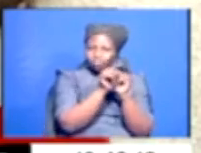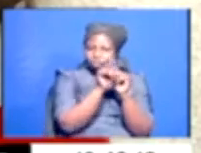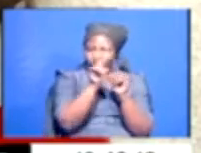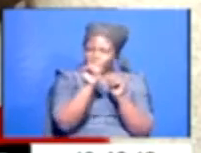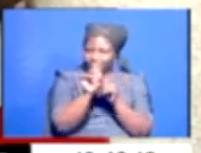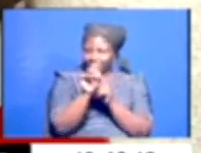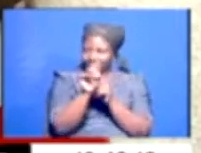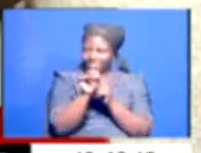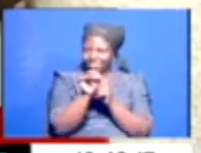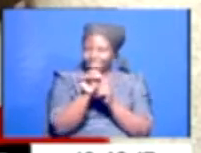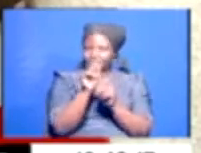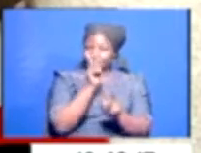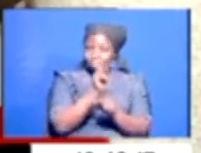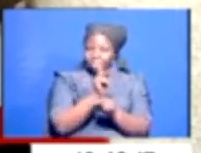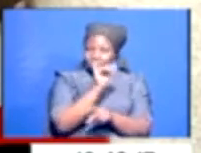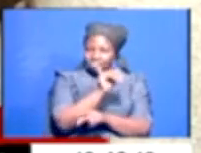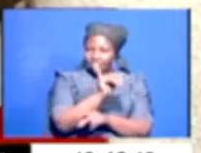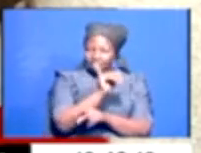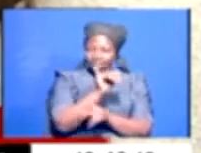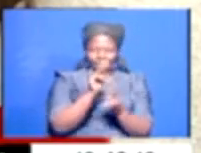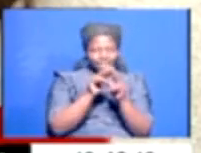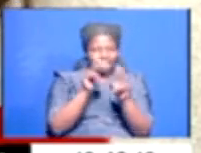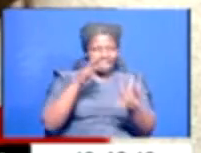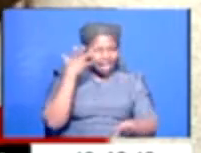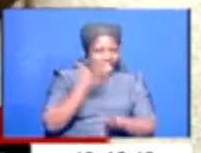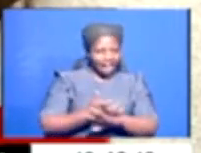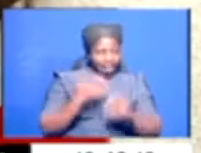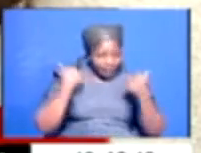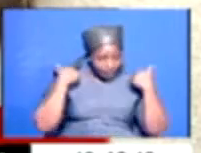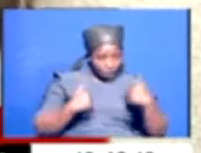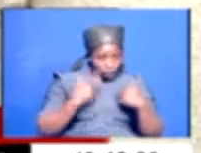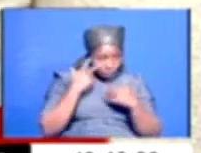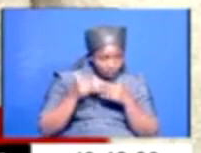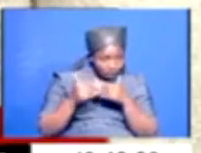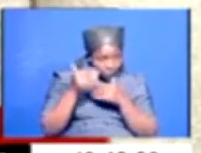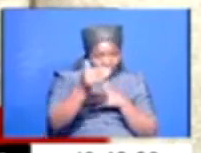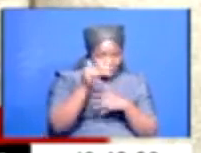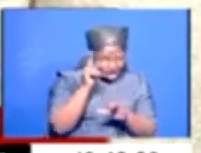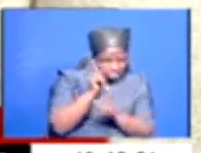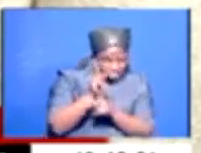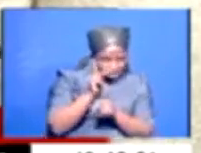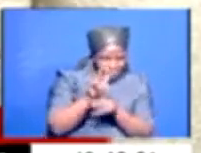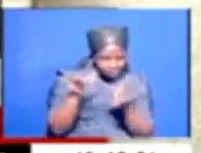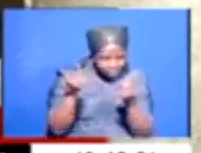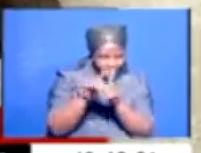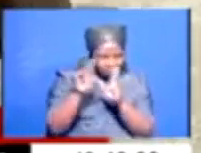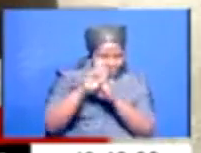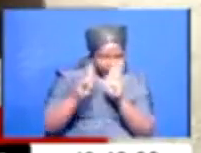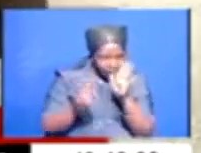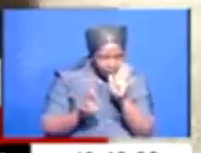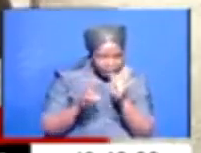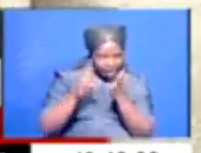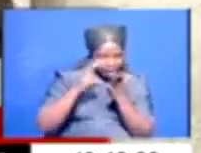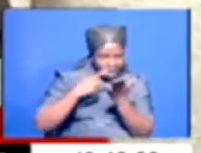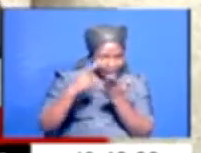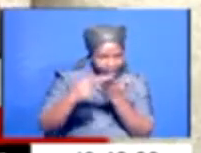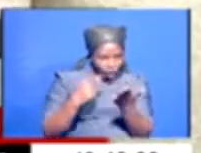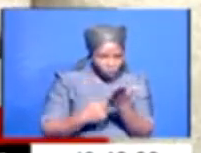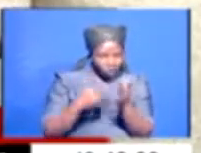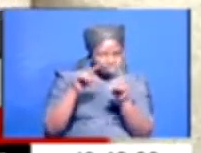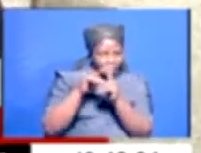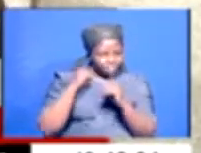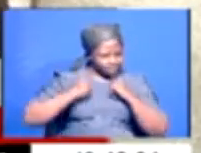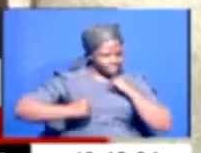is very hard. So I'm looking forward, first is to maintain that and to run above that.